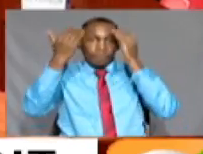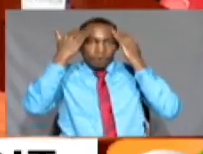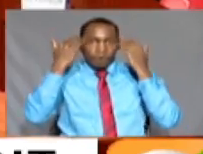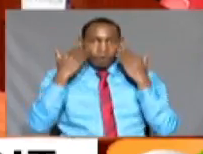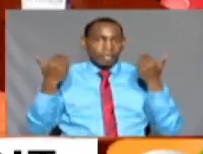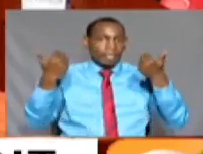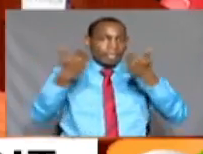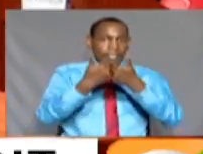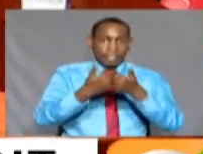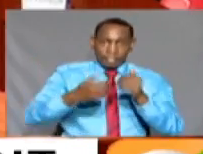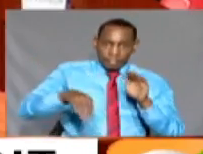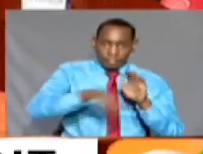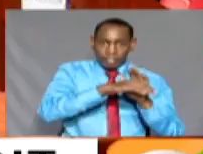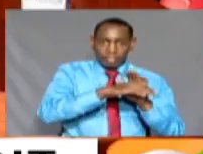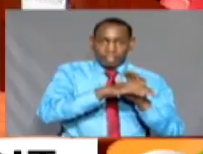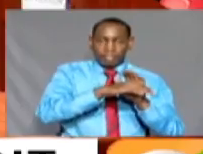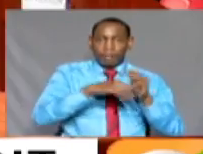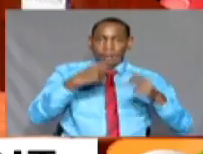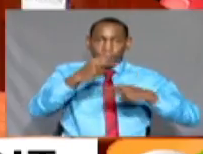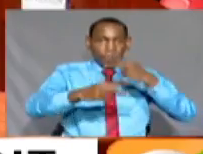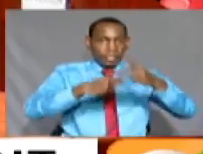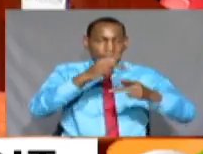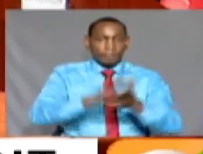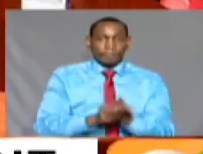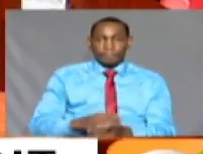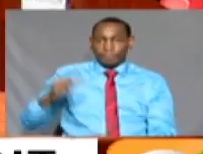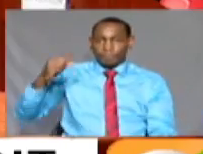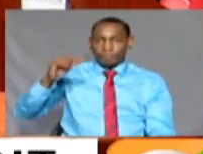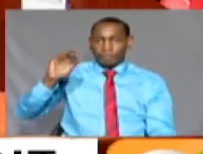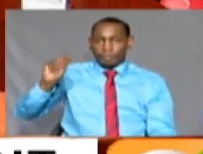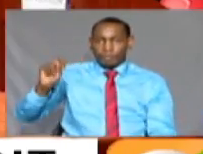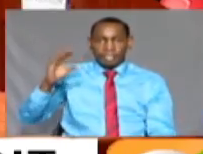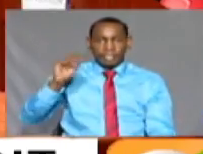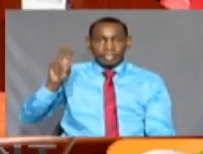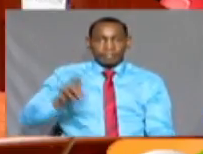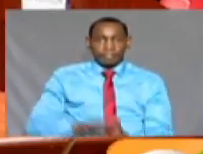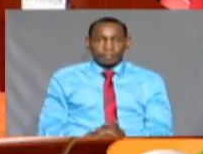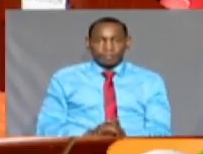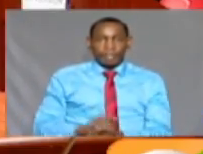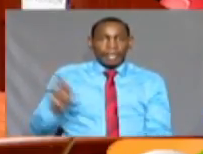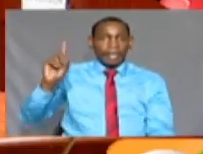to challenge the impeachment proceedings. Chemutai Goin, Citizen TV, Nairobi.